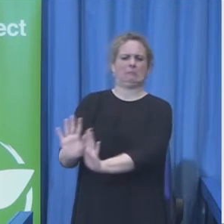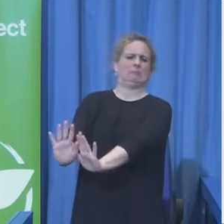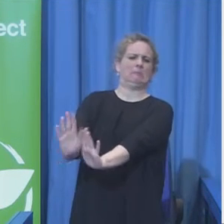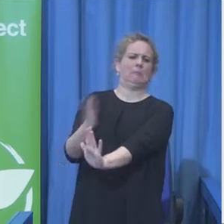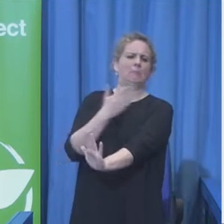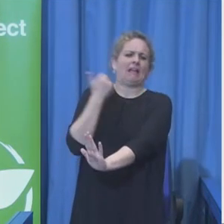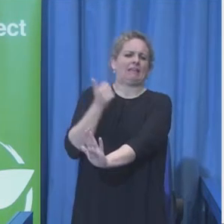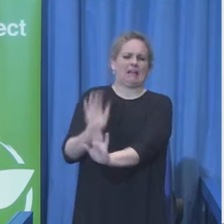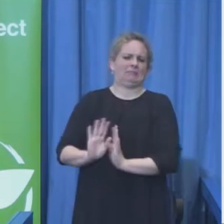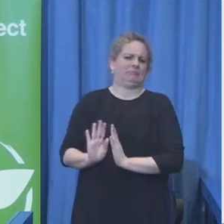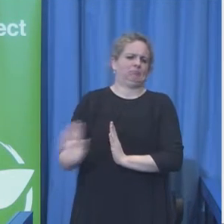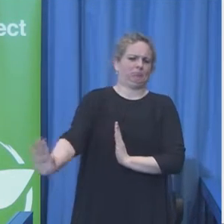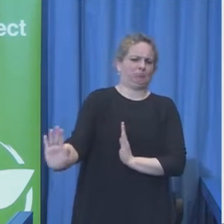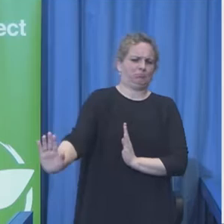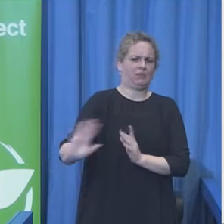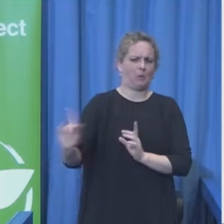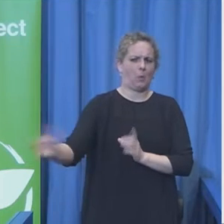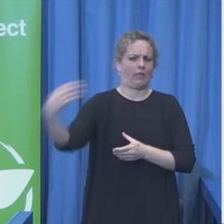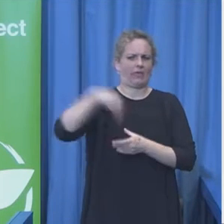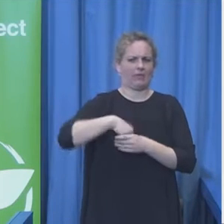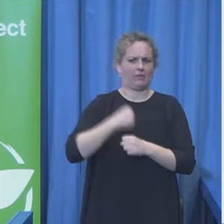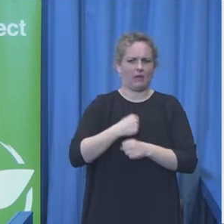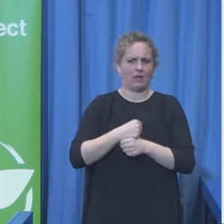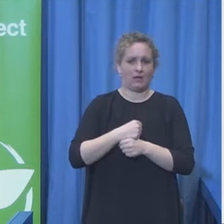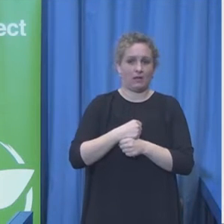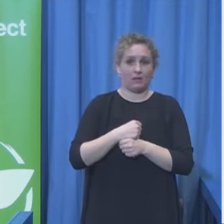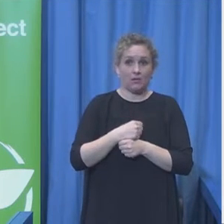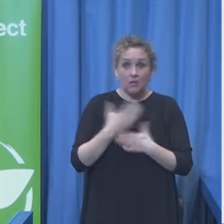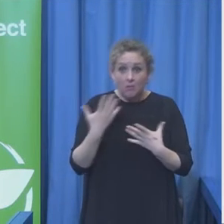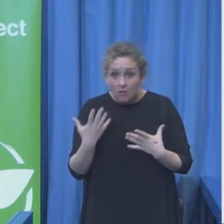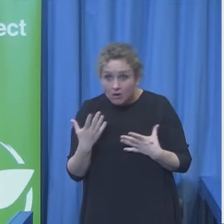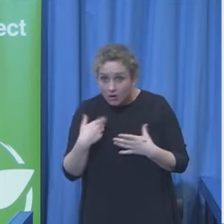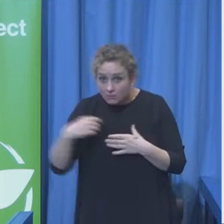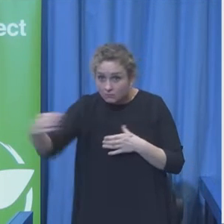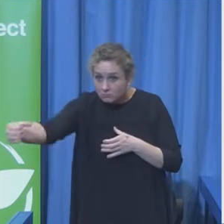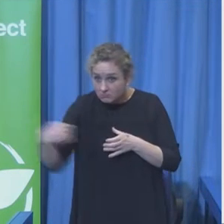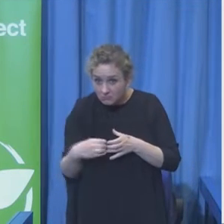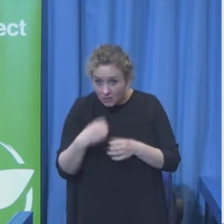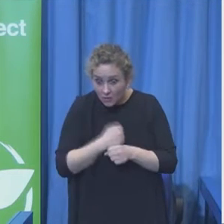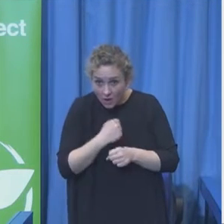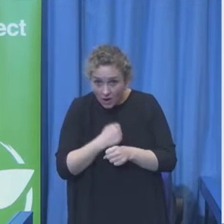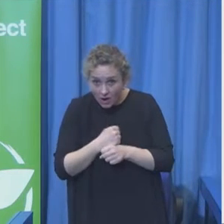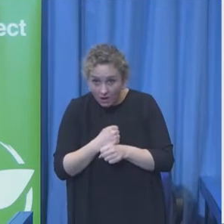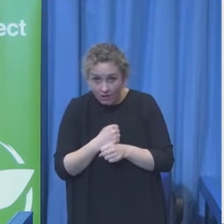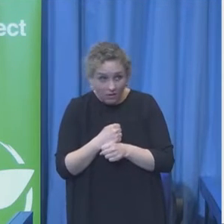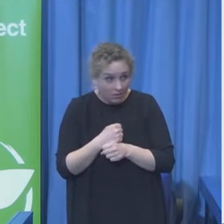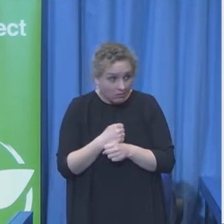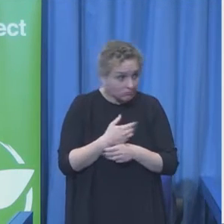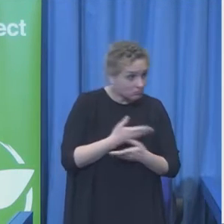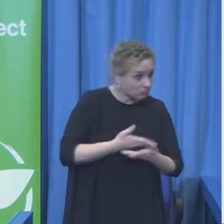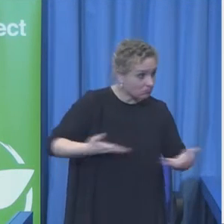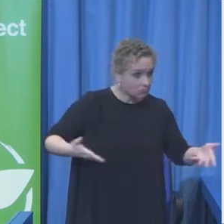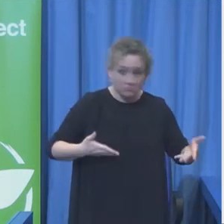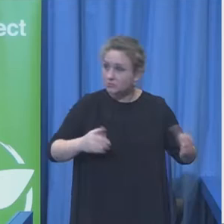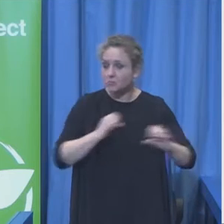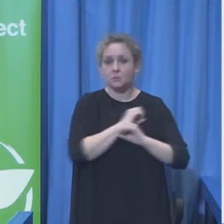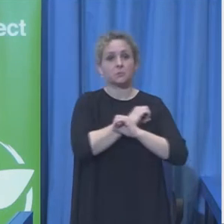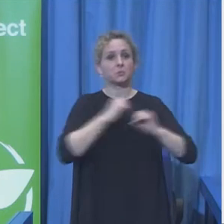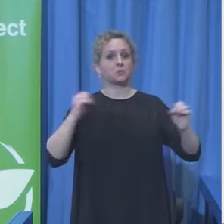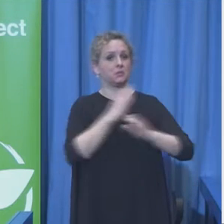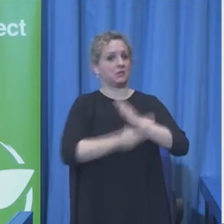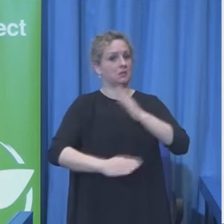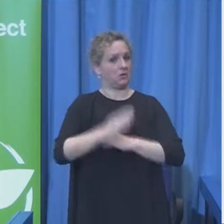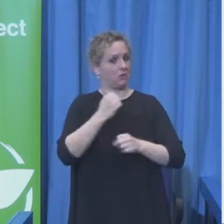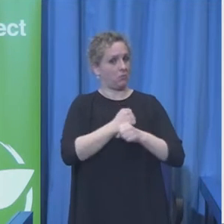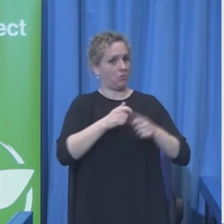to increase the number of employees with disabilities? Myślę, że mechaniczna zmiana systemu kwotowego